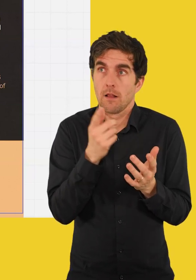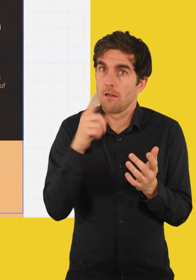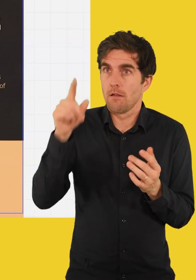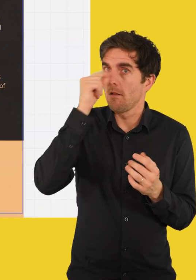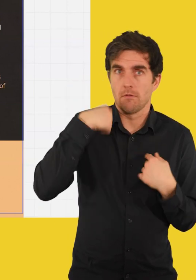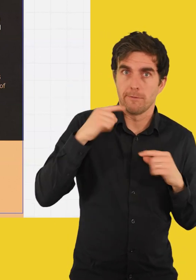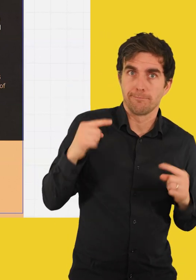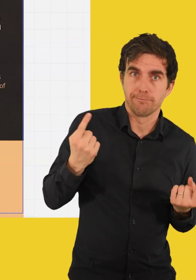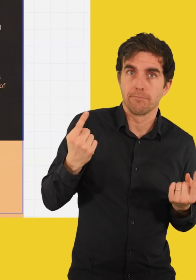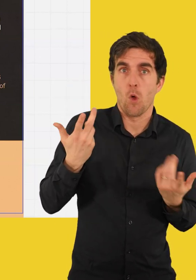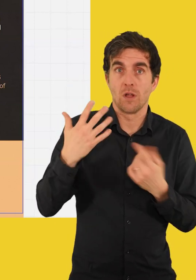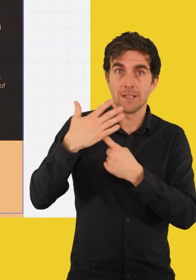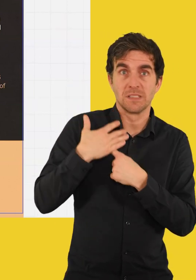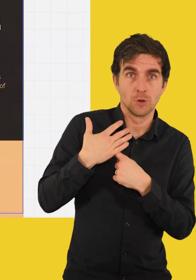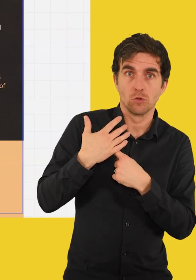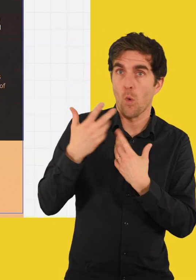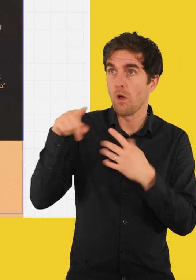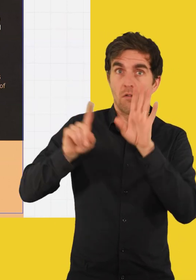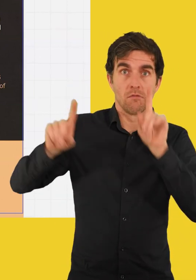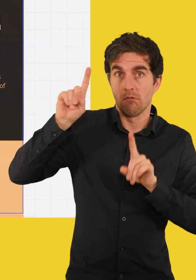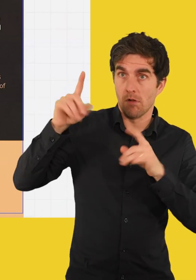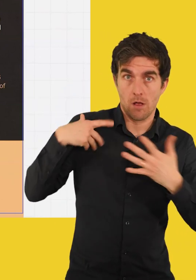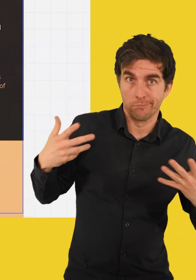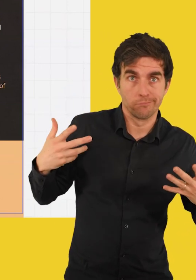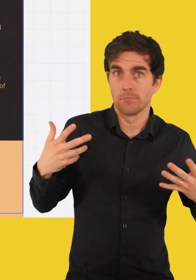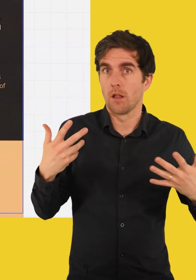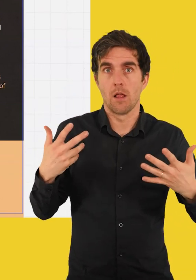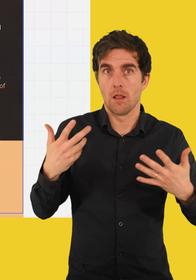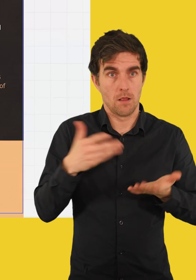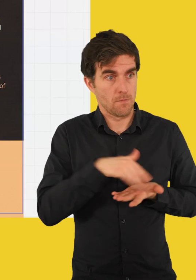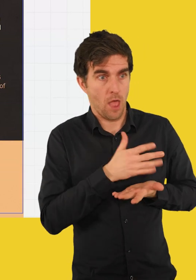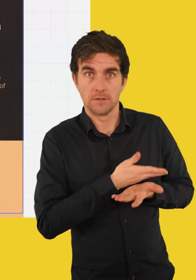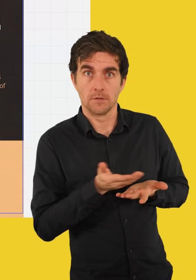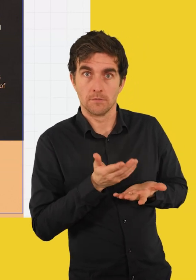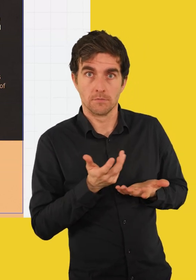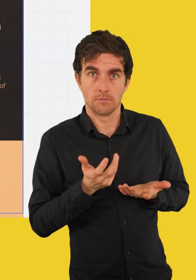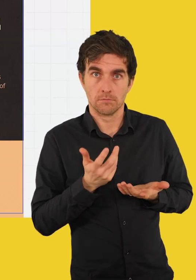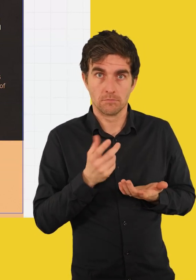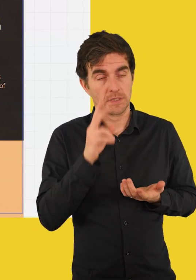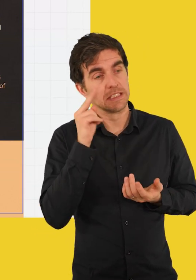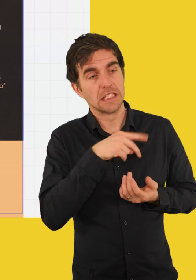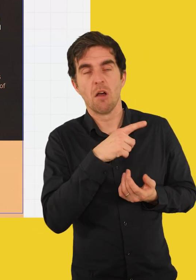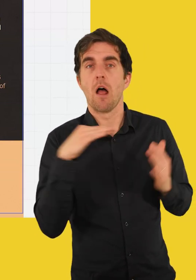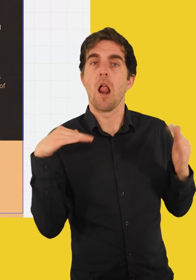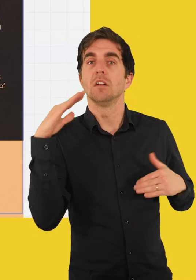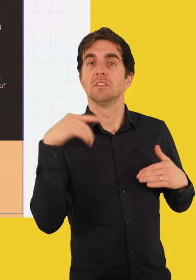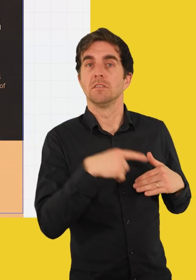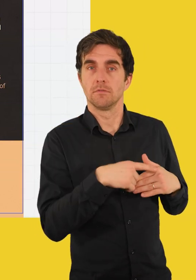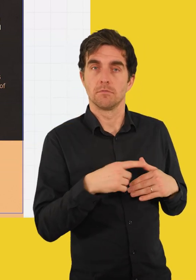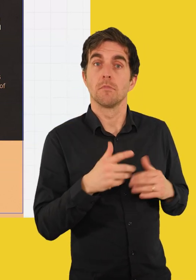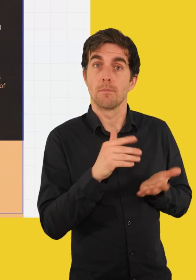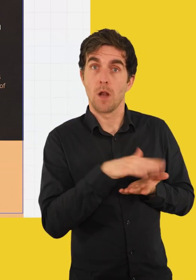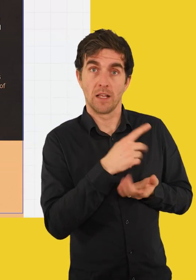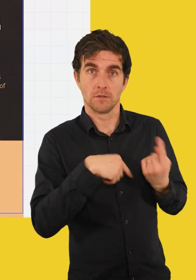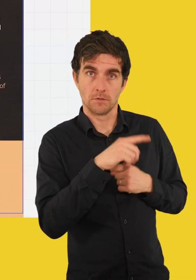of ableism or discrimination, i.e. folks in positions of power try to coerce marginalised people who they view as lesser. Marginalised